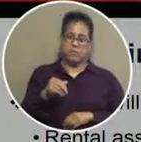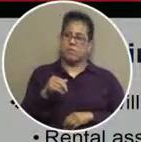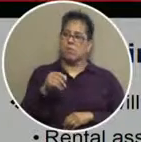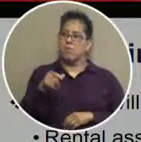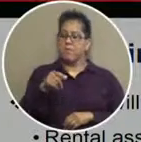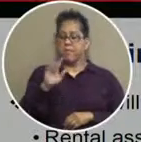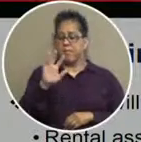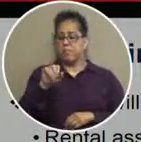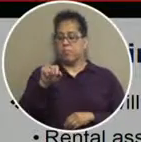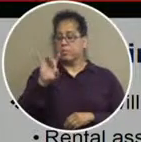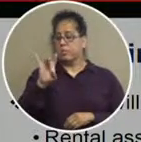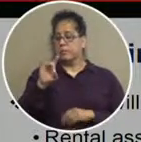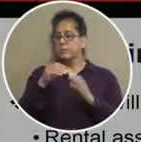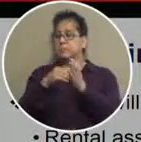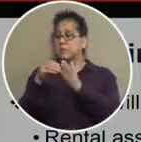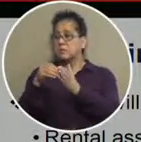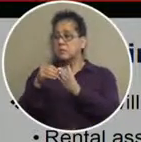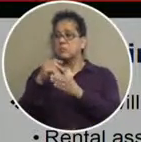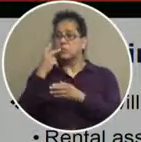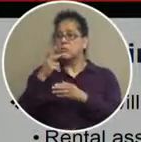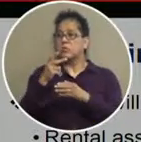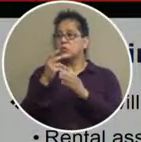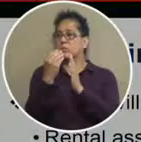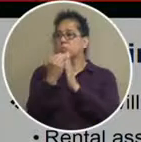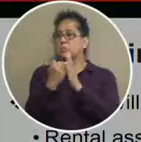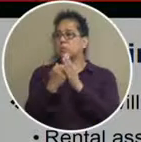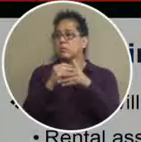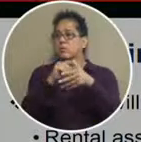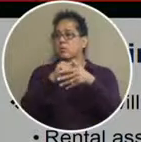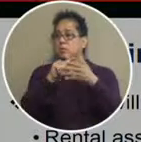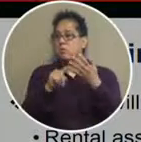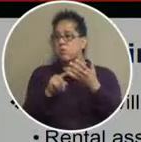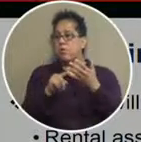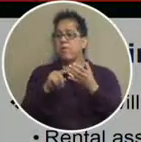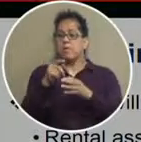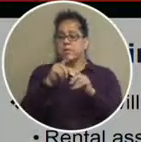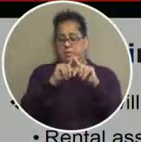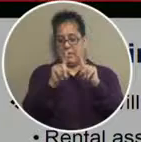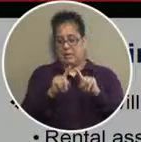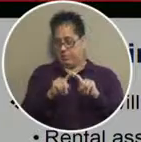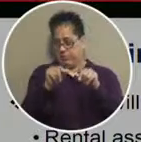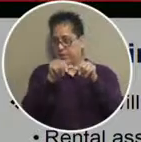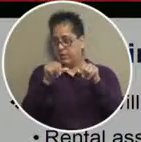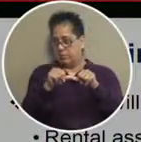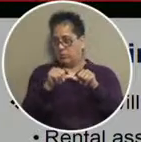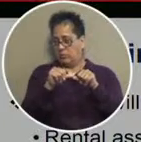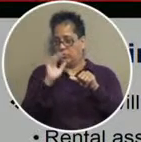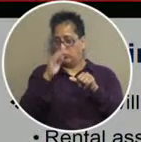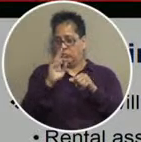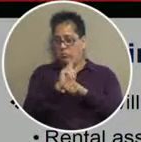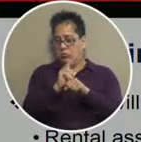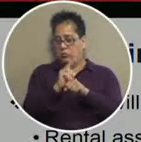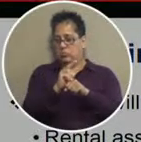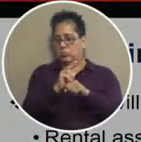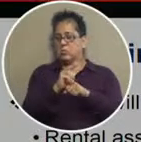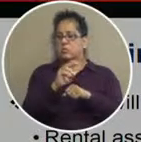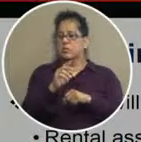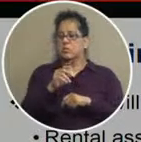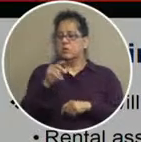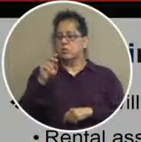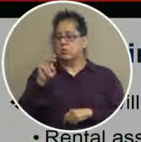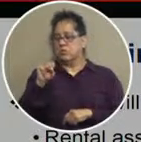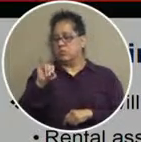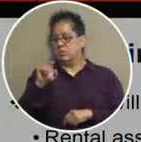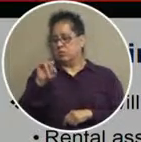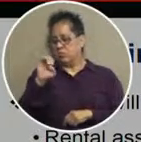Again, that $5.8 million, you see the list here. Nicole Farini went into detail on those different areas. Her section will be following mine, and she'll go